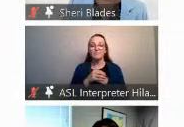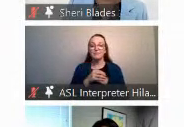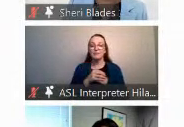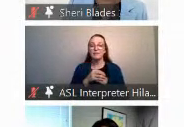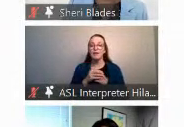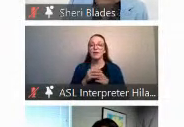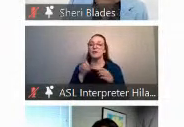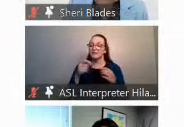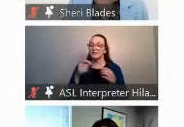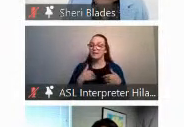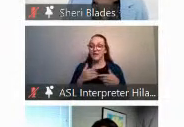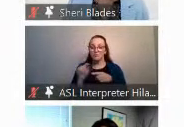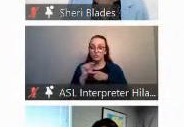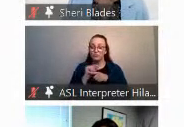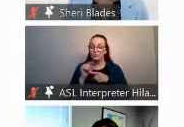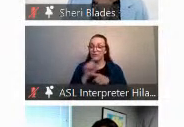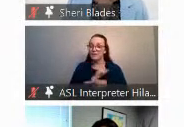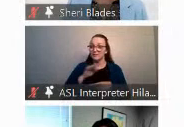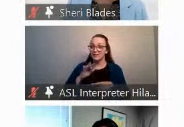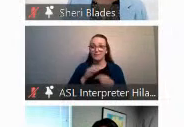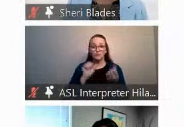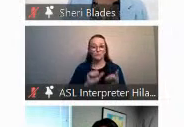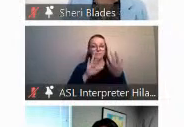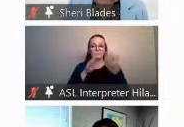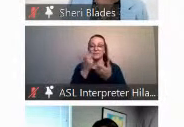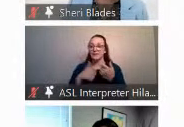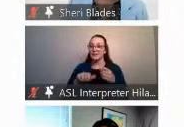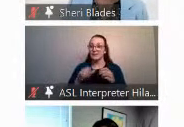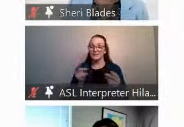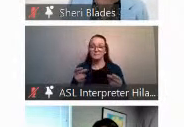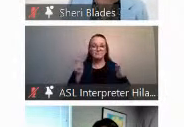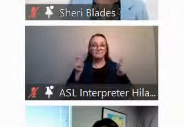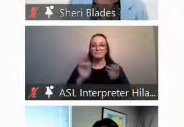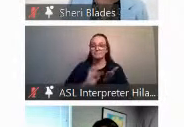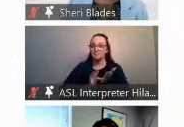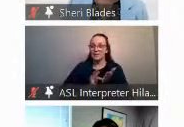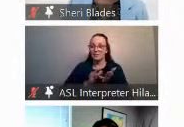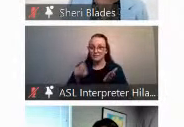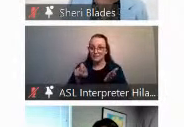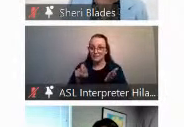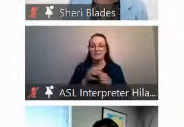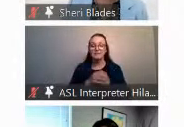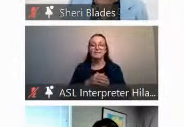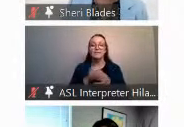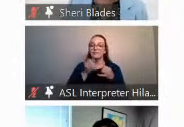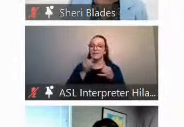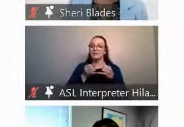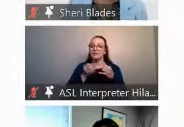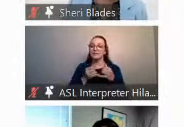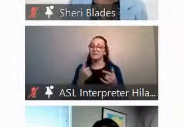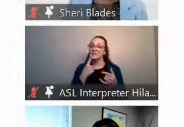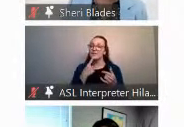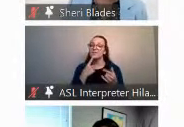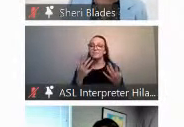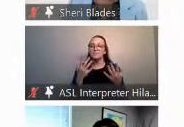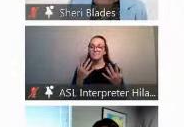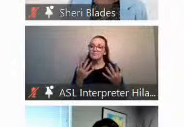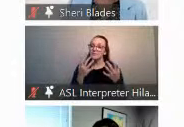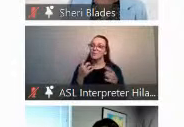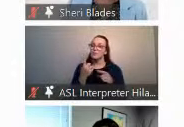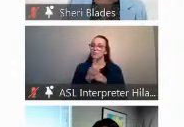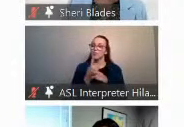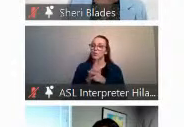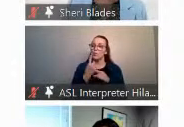staff to address any immediate medical needs. Lastly, they shared the importance of having adequate student to staff